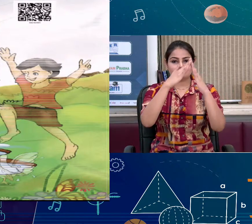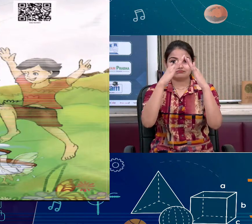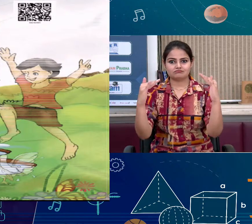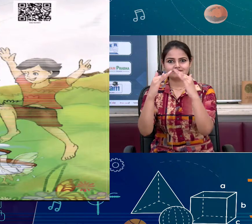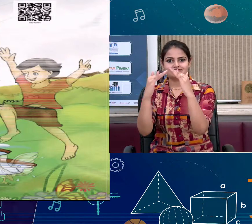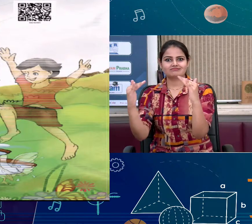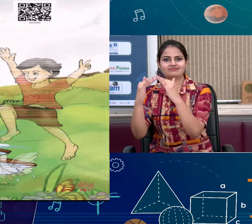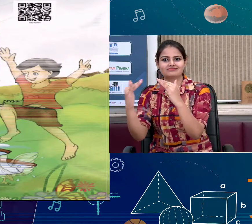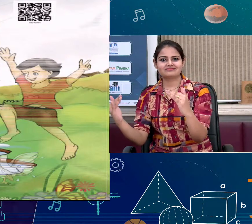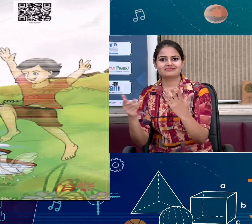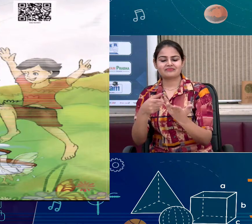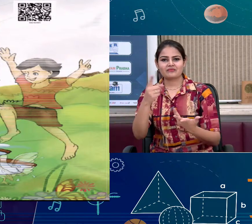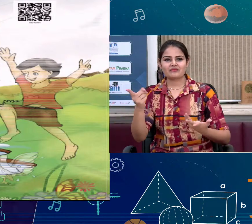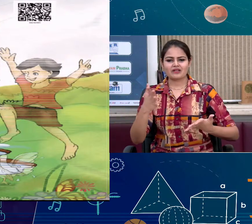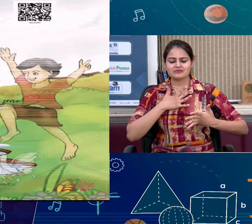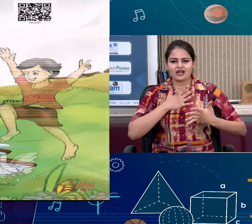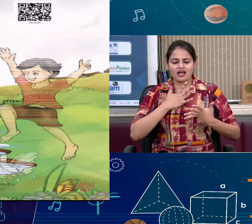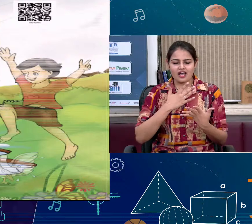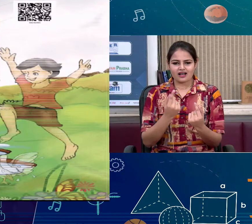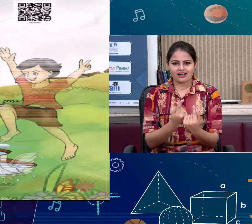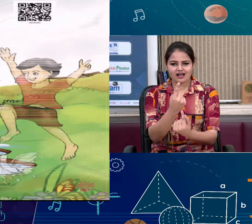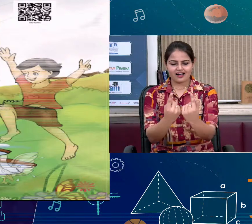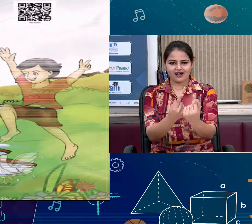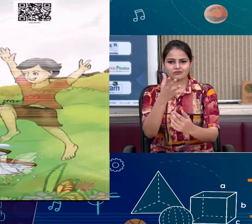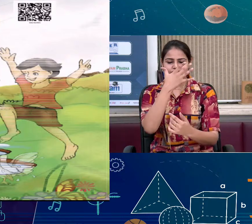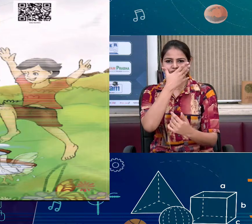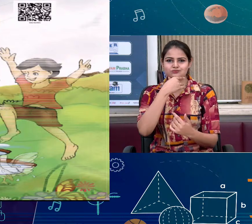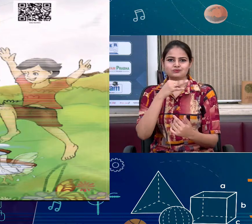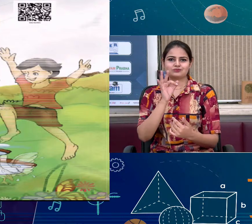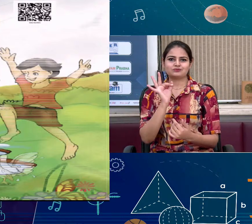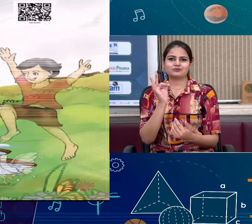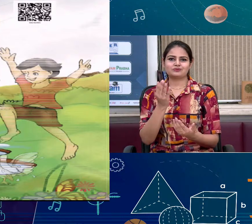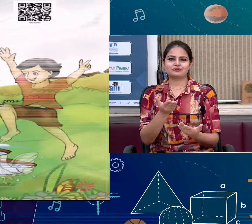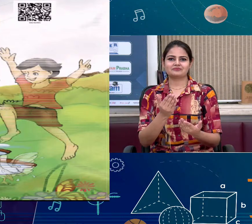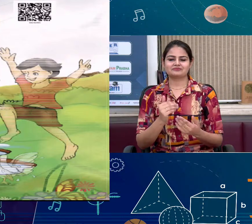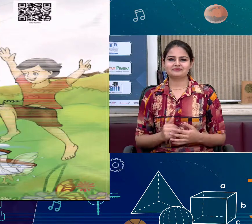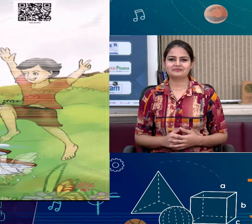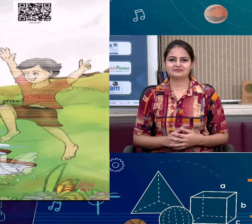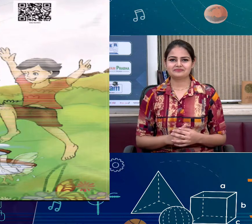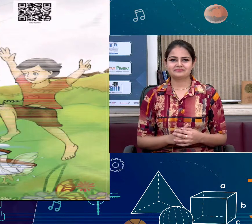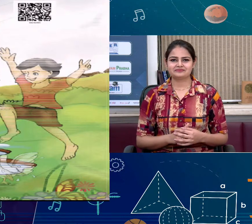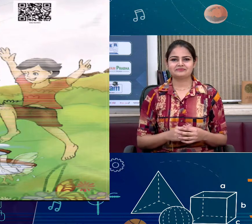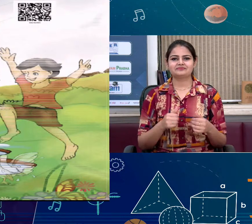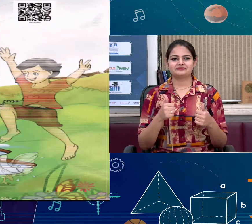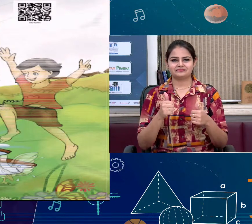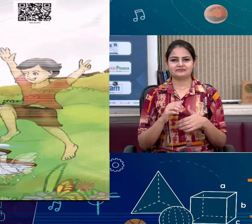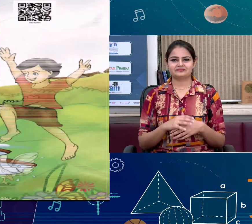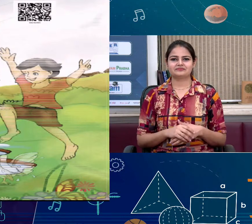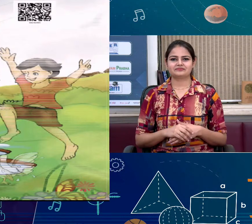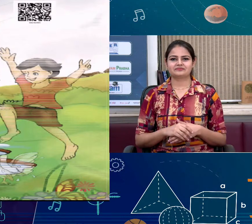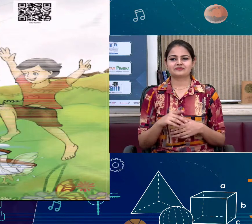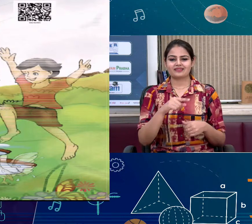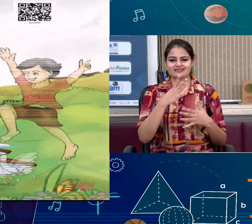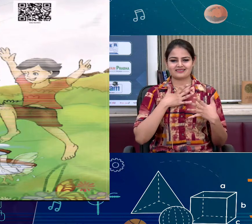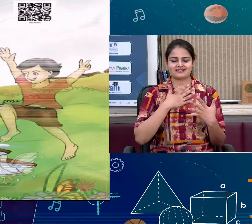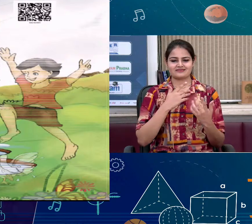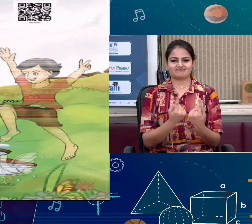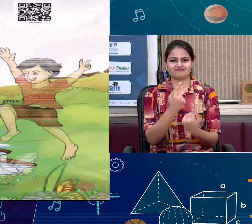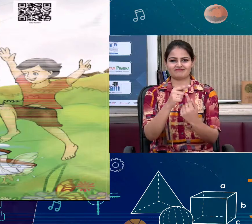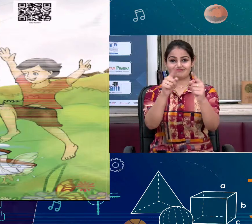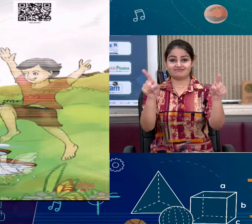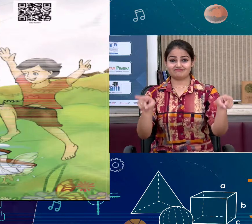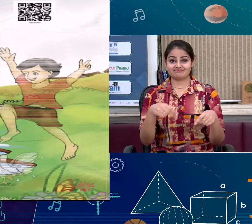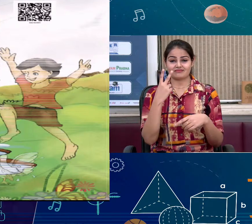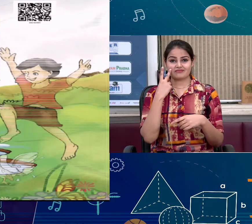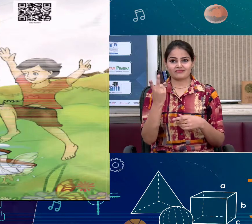roofs and luscious green grass on the ground. All right, so this is how the scene looks like, and there are